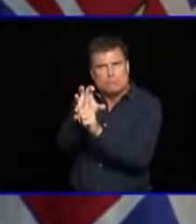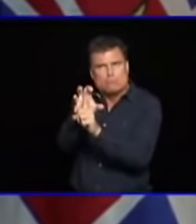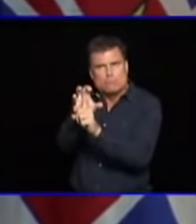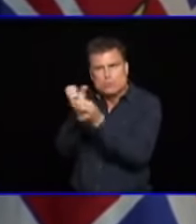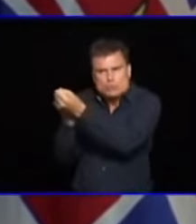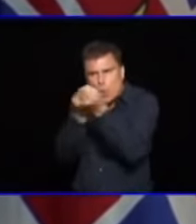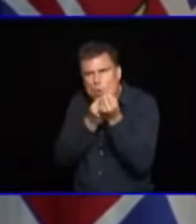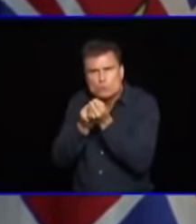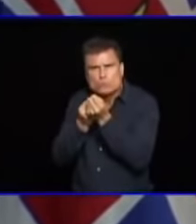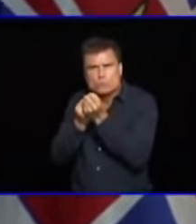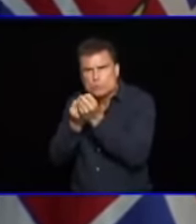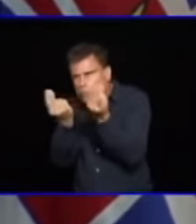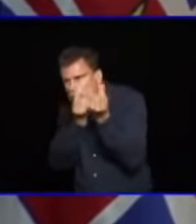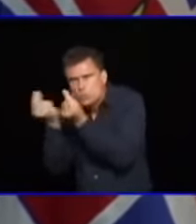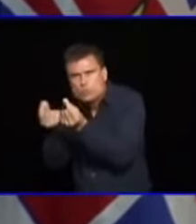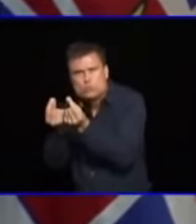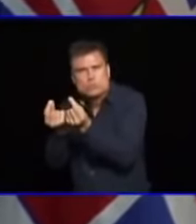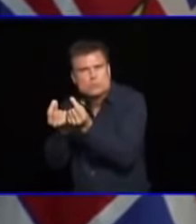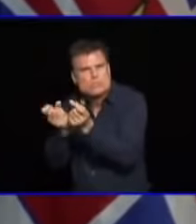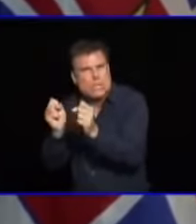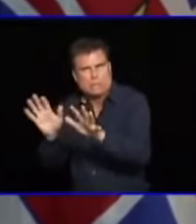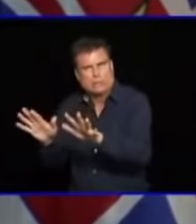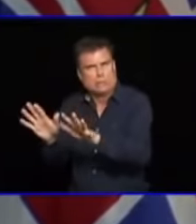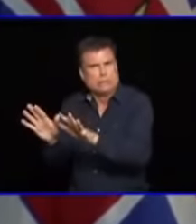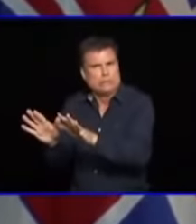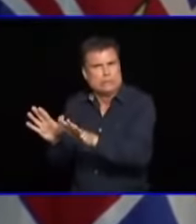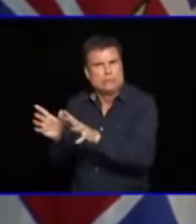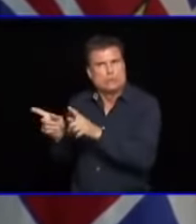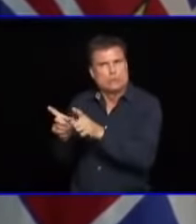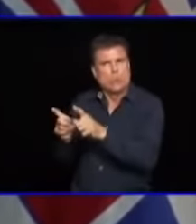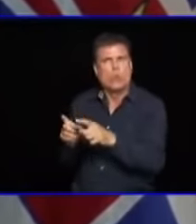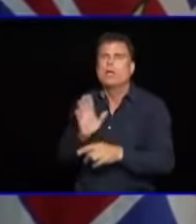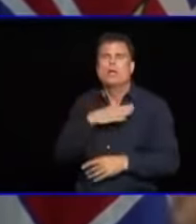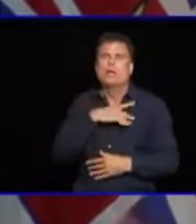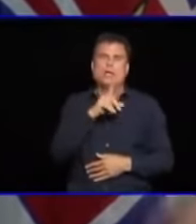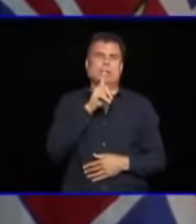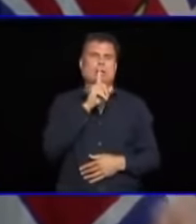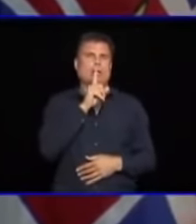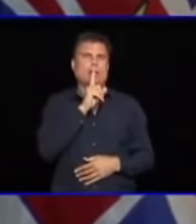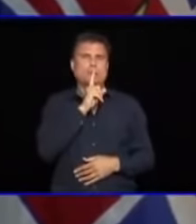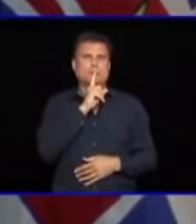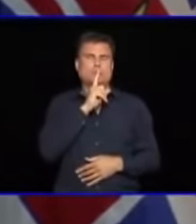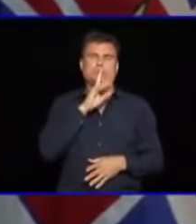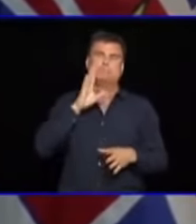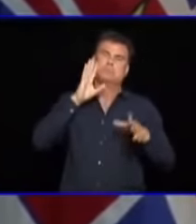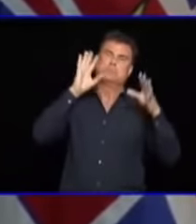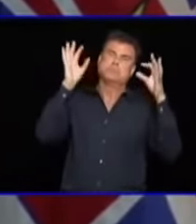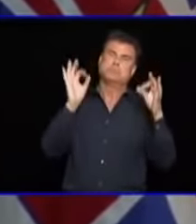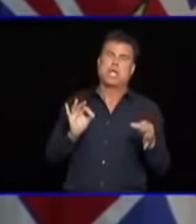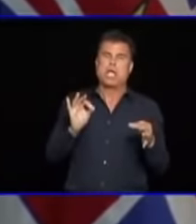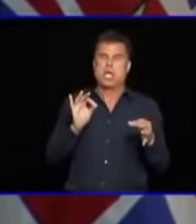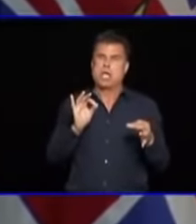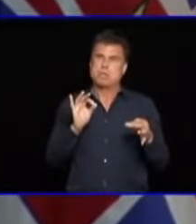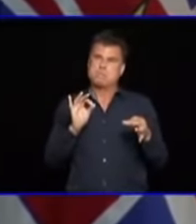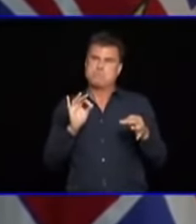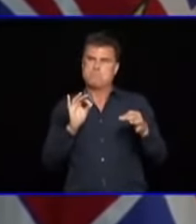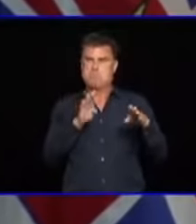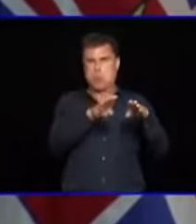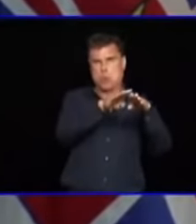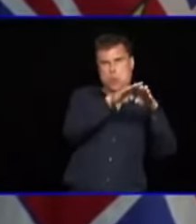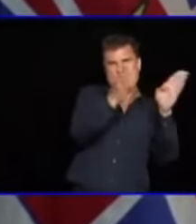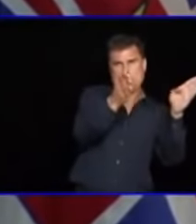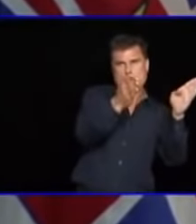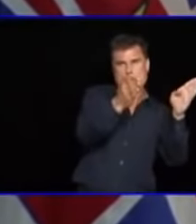from others and get tested, and all the rest of us have to think about that too. Right now, it's not either or. It's finding that balance